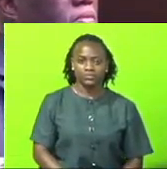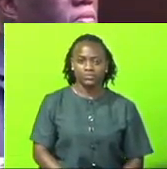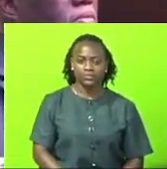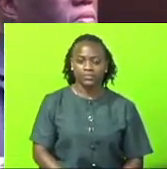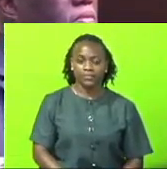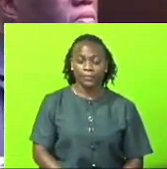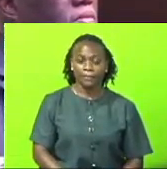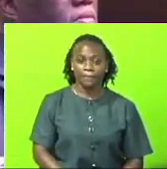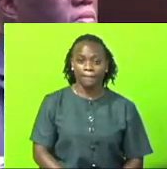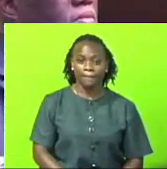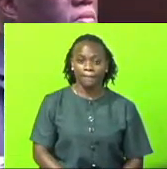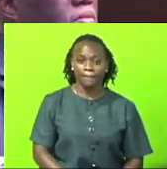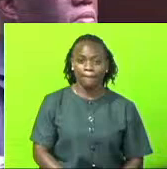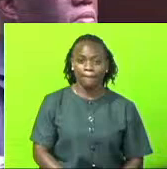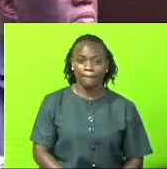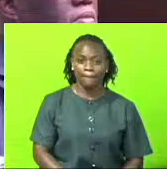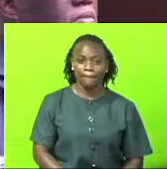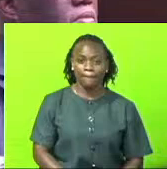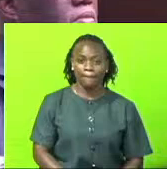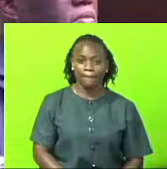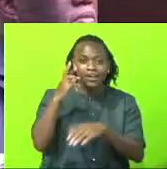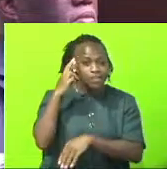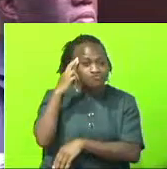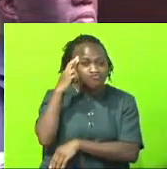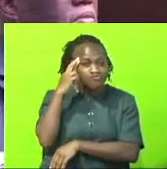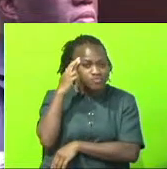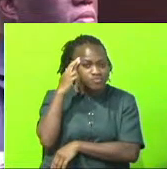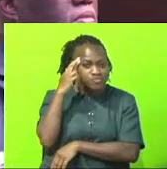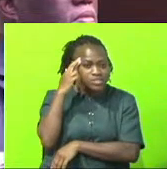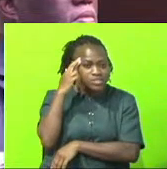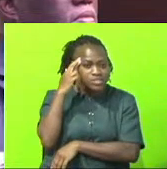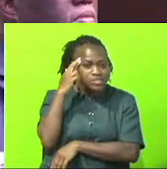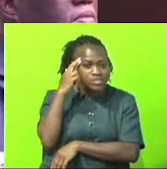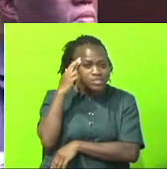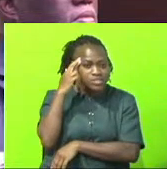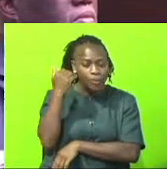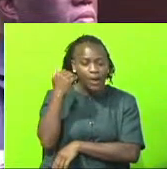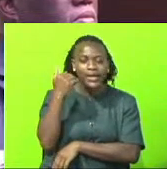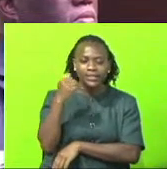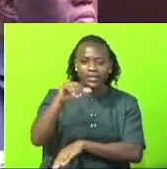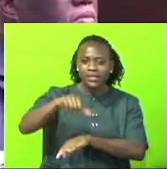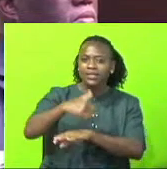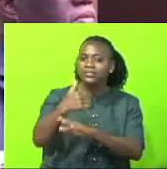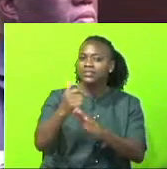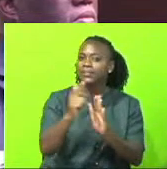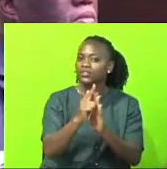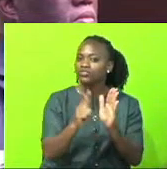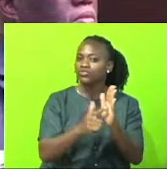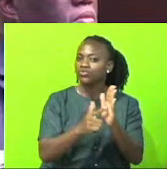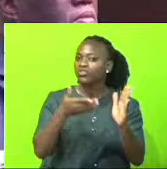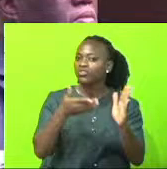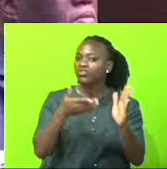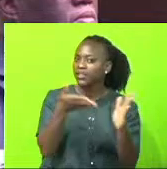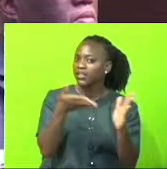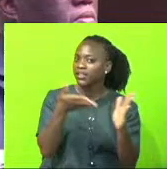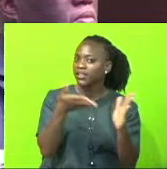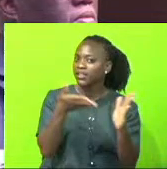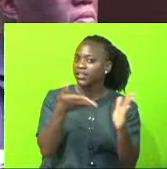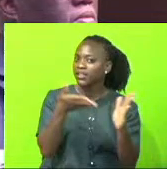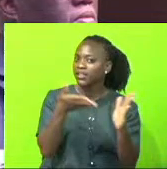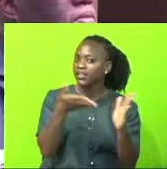Mr. Speaker, that was the purpose of such a provision, that people must not